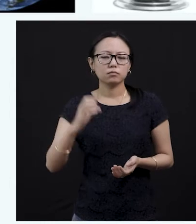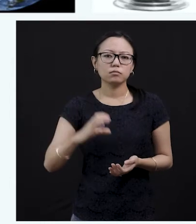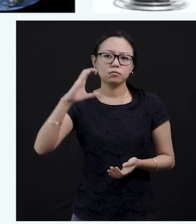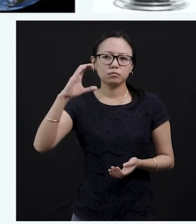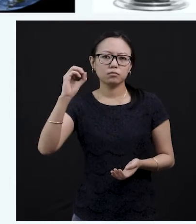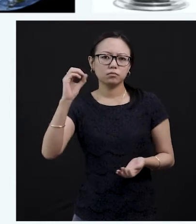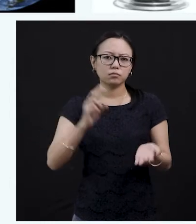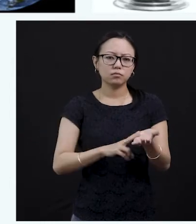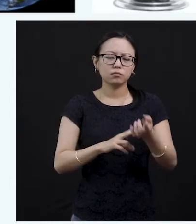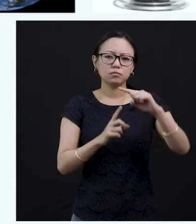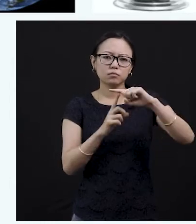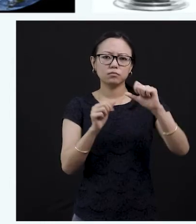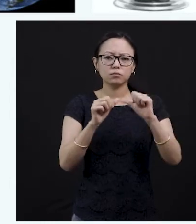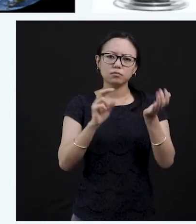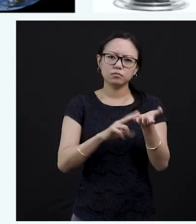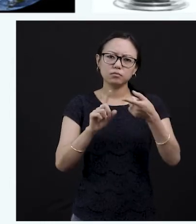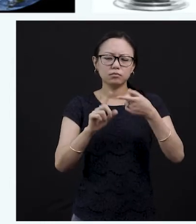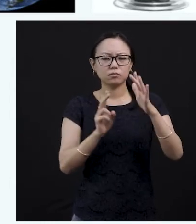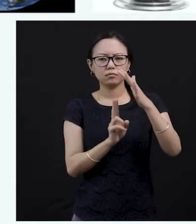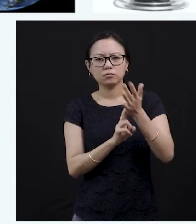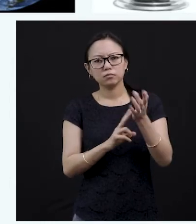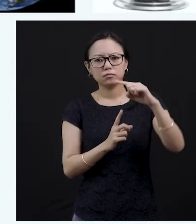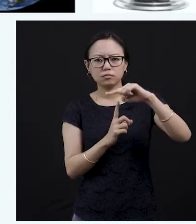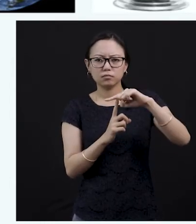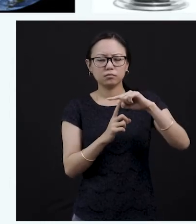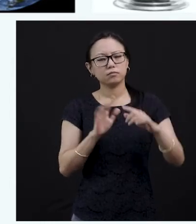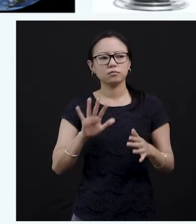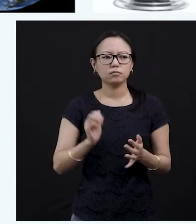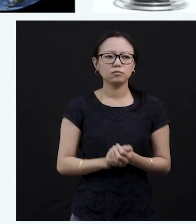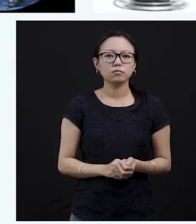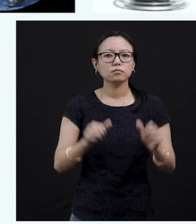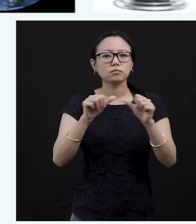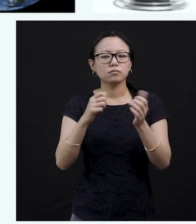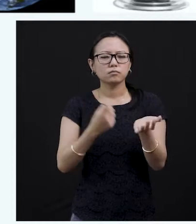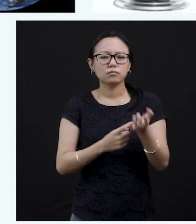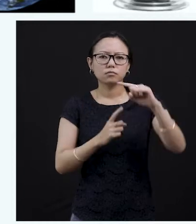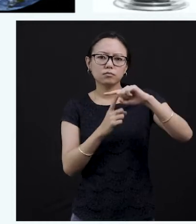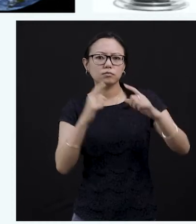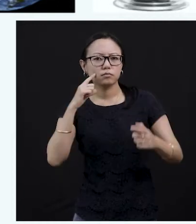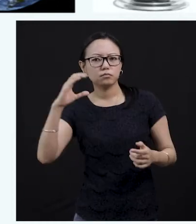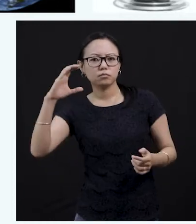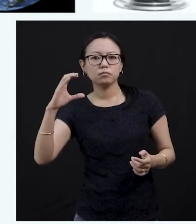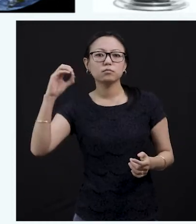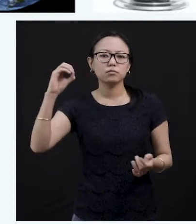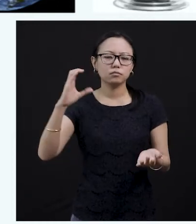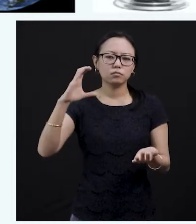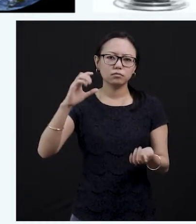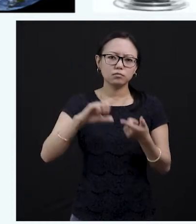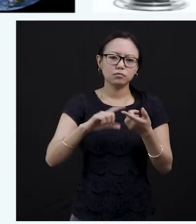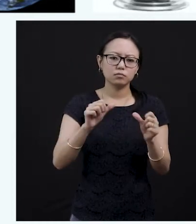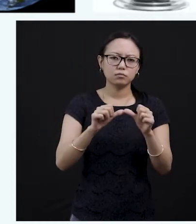the smallest ocean and Pacific is the largest. And talking about the continents,